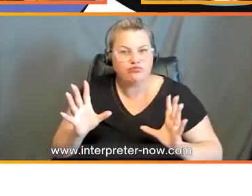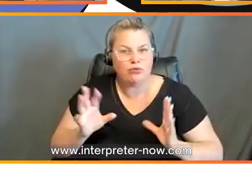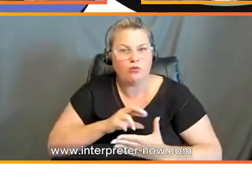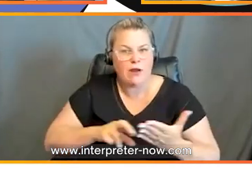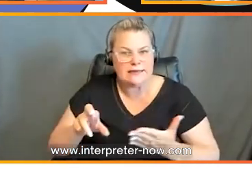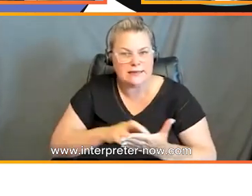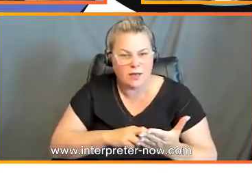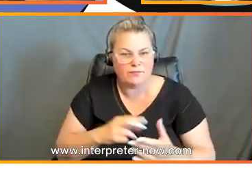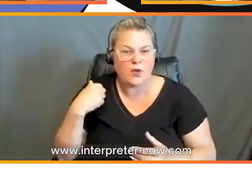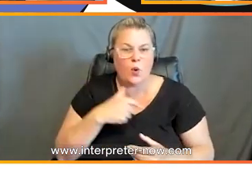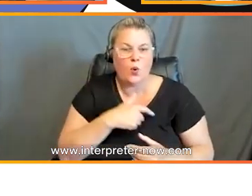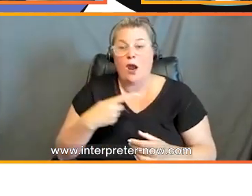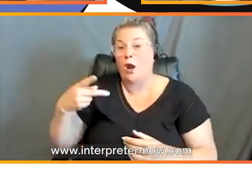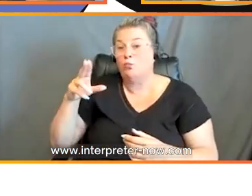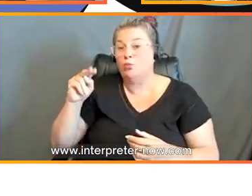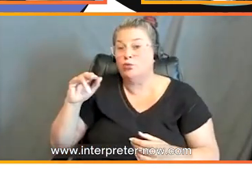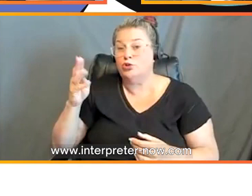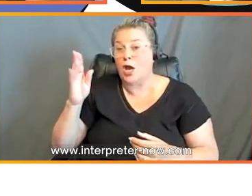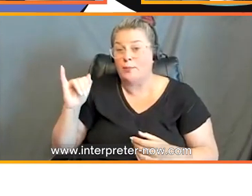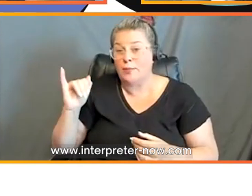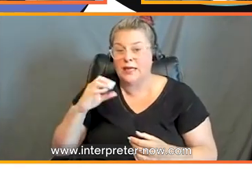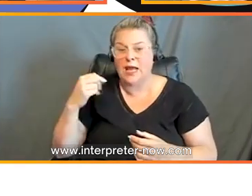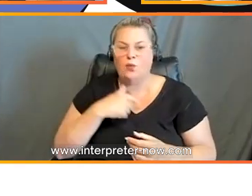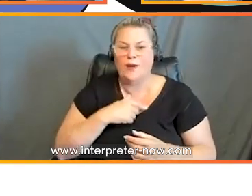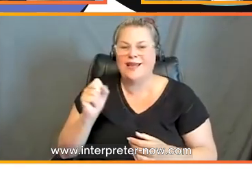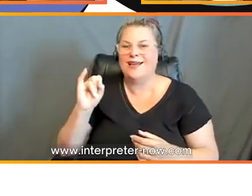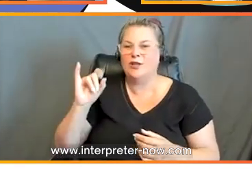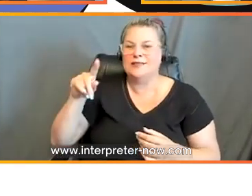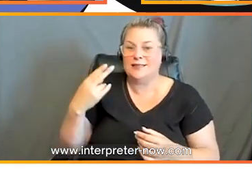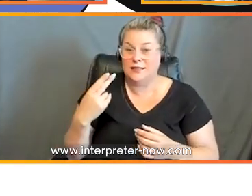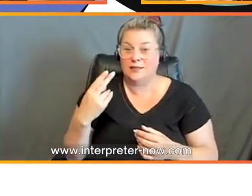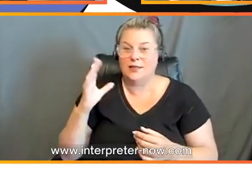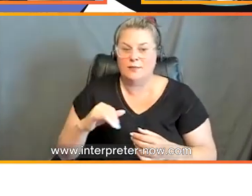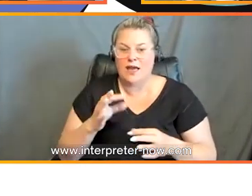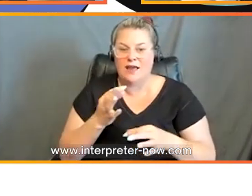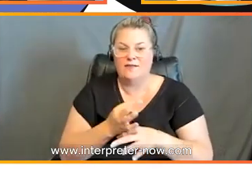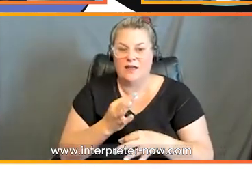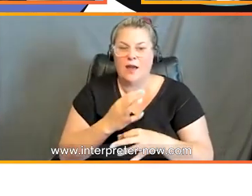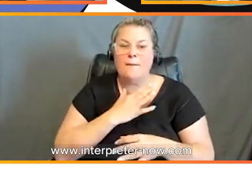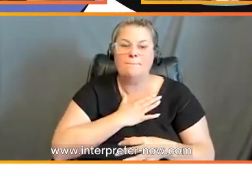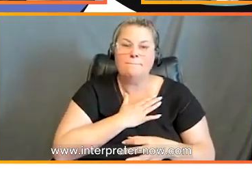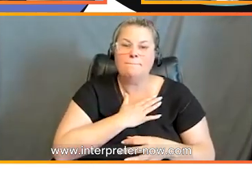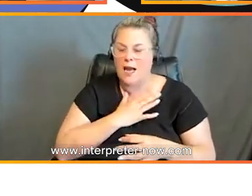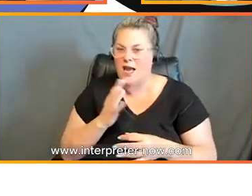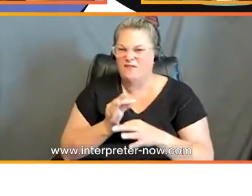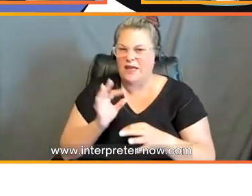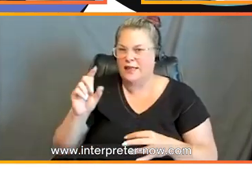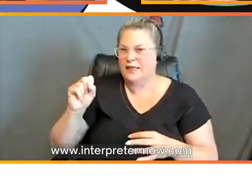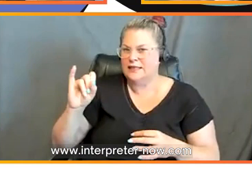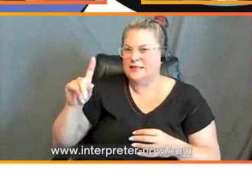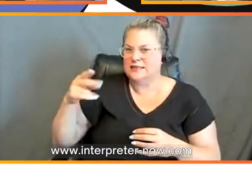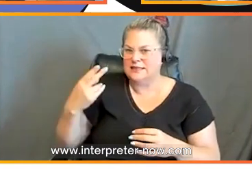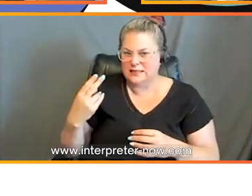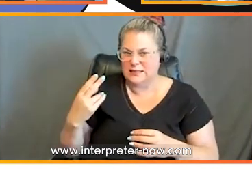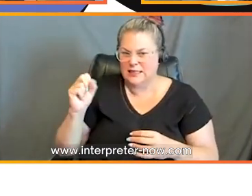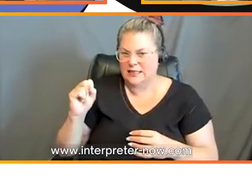Sikh by faith. When I say Sikh, my faith is called Sikhism or Sikhi. I am a Sikh. It's spelled S-I-K-H. As we